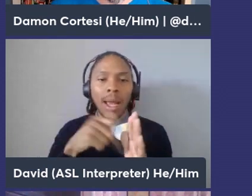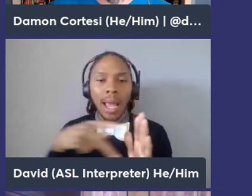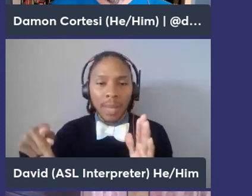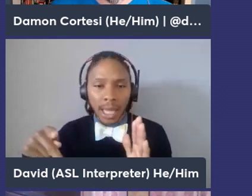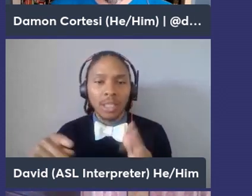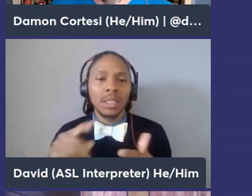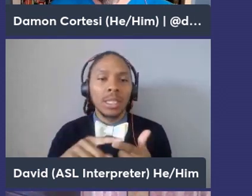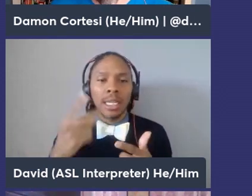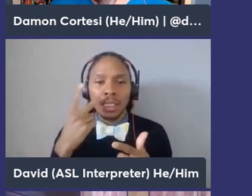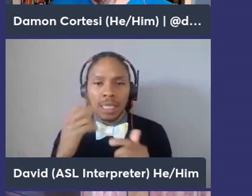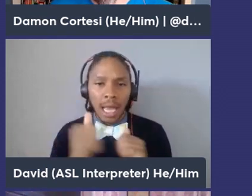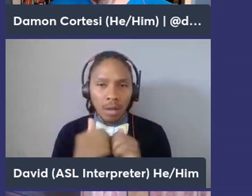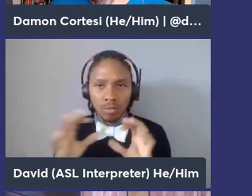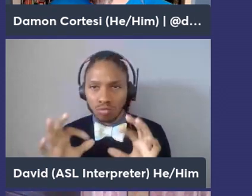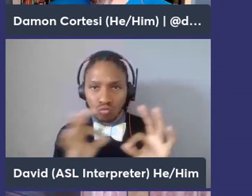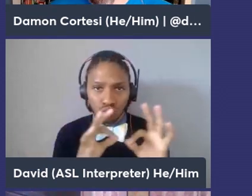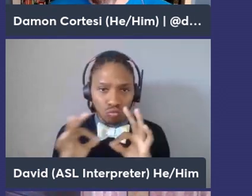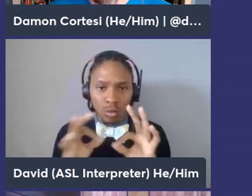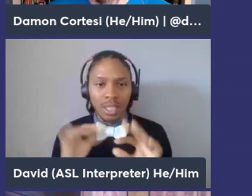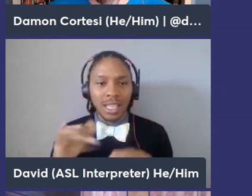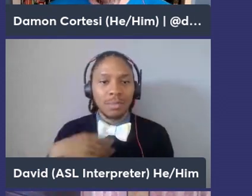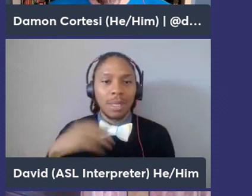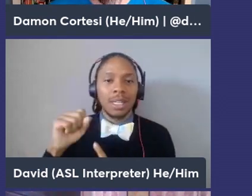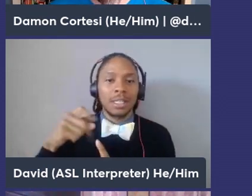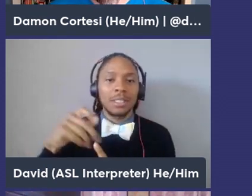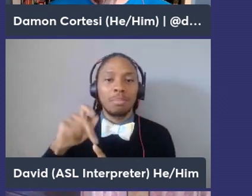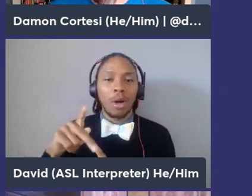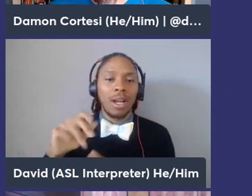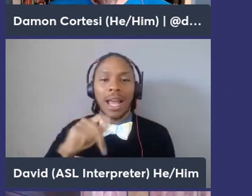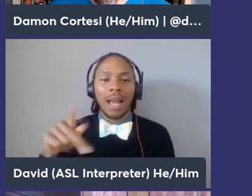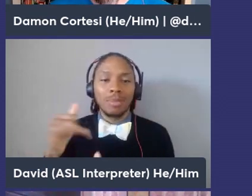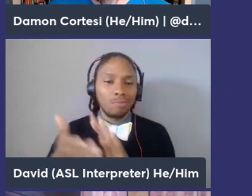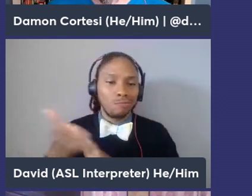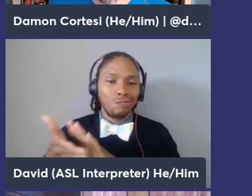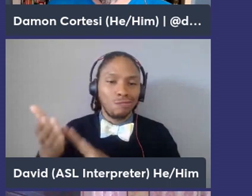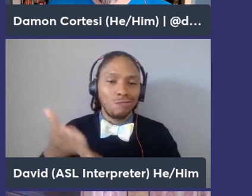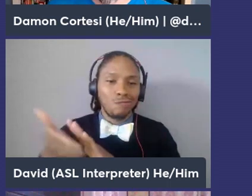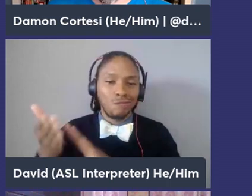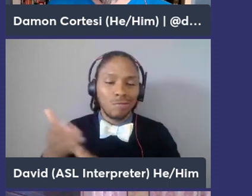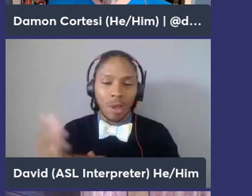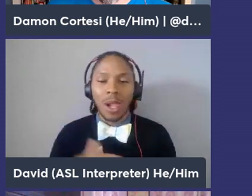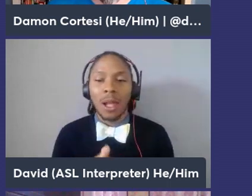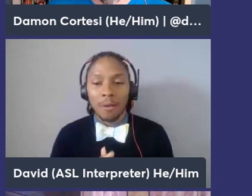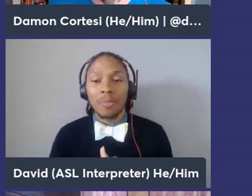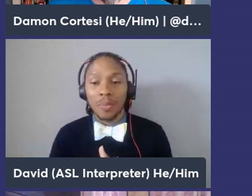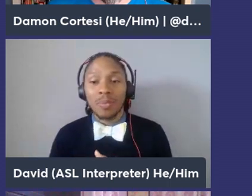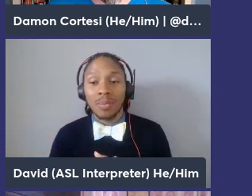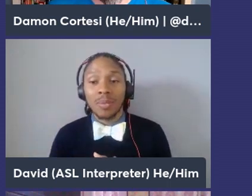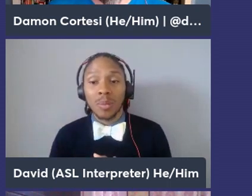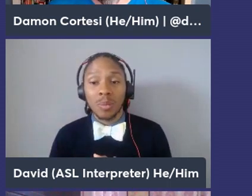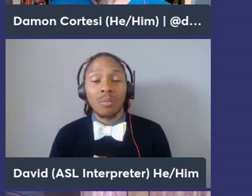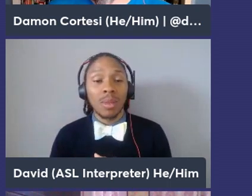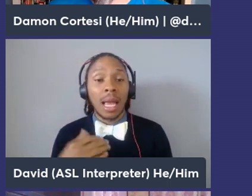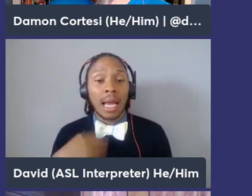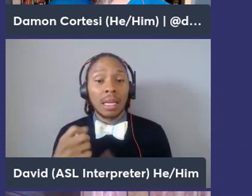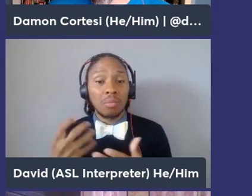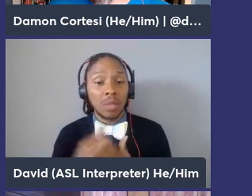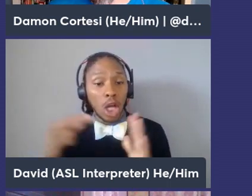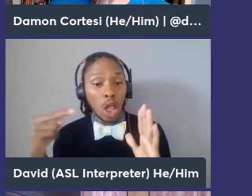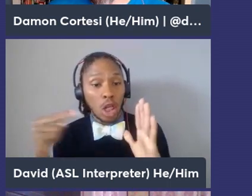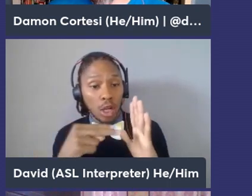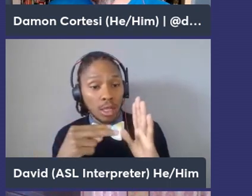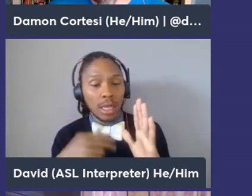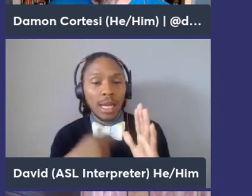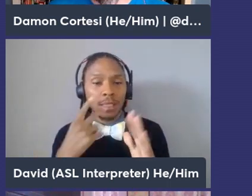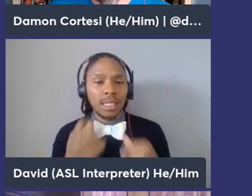application, see how it's doing. There's my Spark app. It's still running. And yeah, I can take a look at that. I